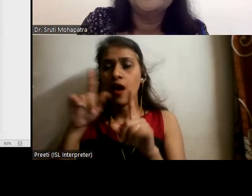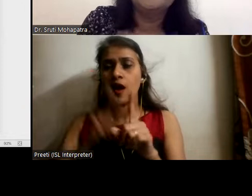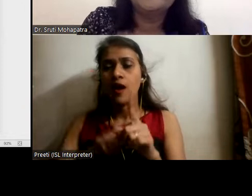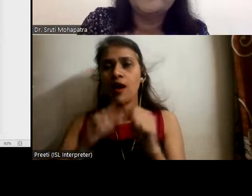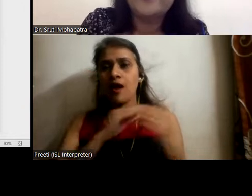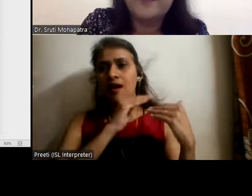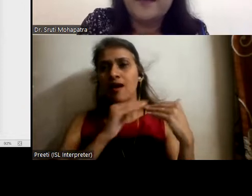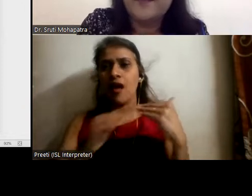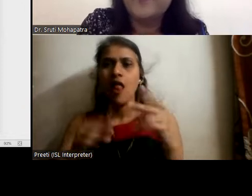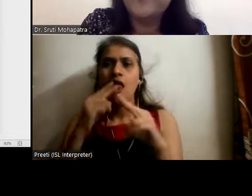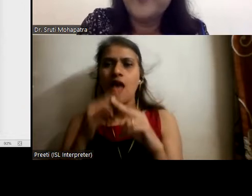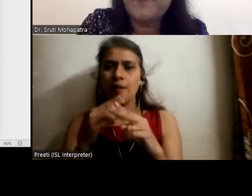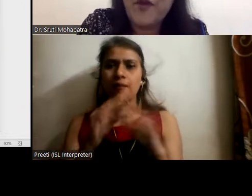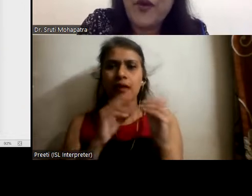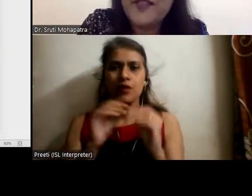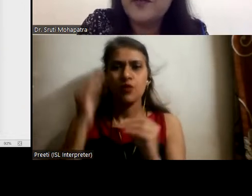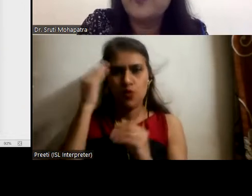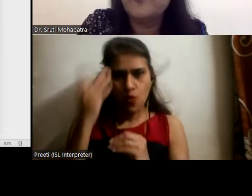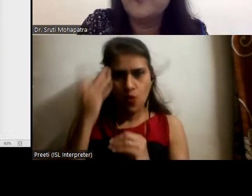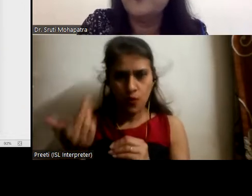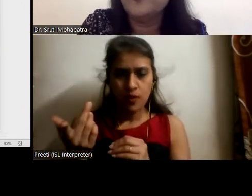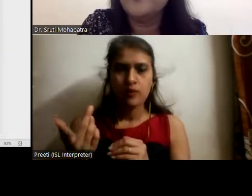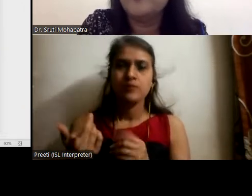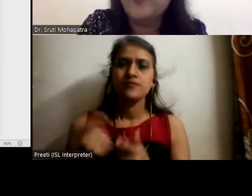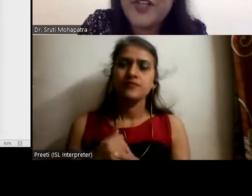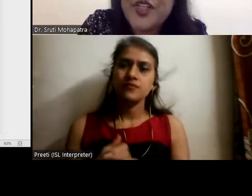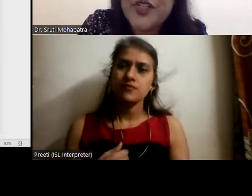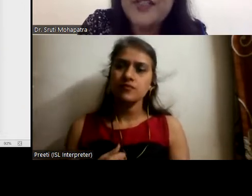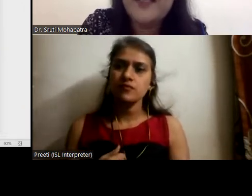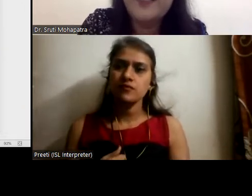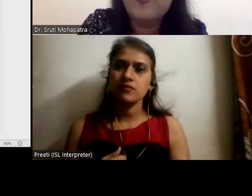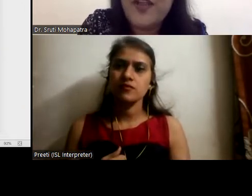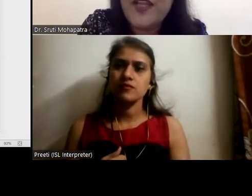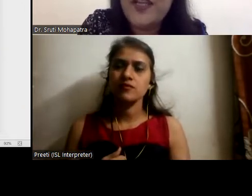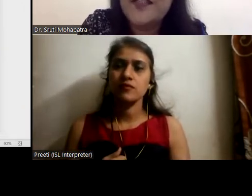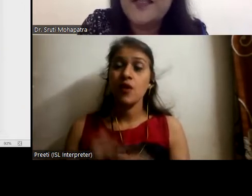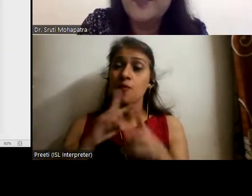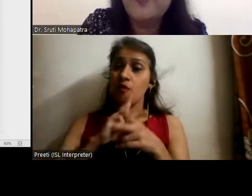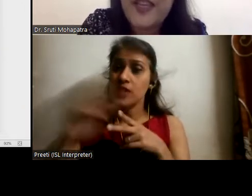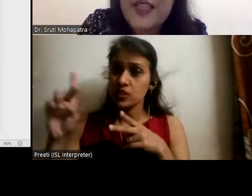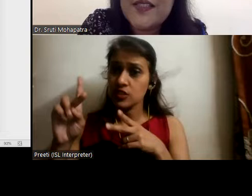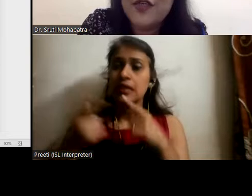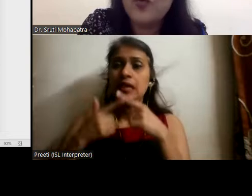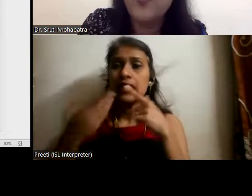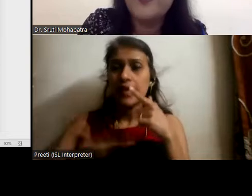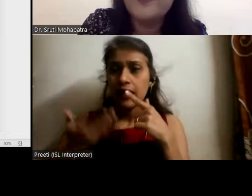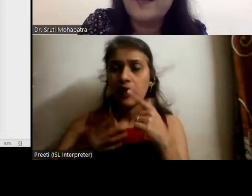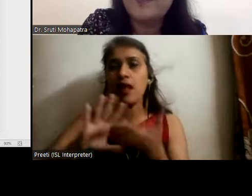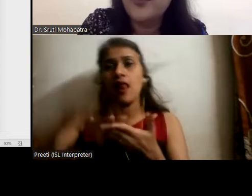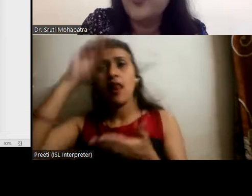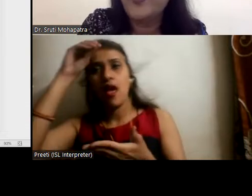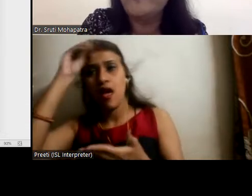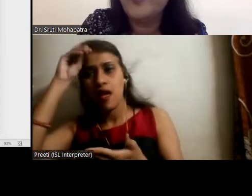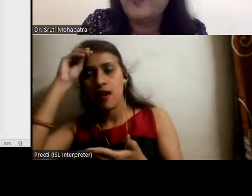know there are employees, or what do you call them, probationers, trainees go a little